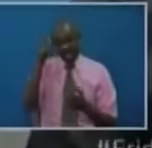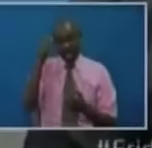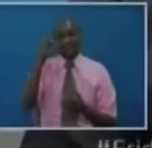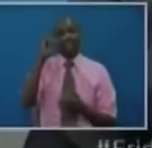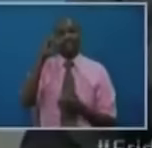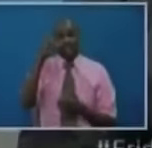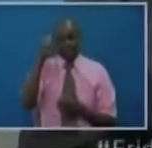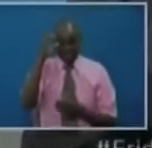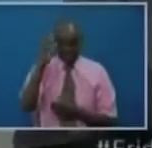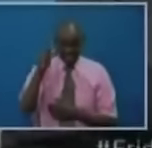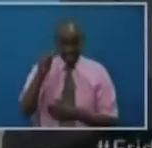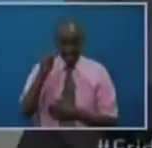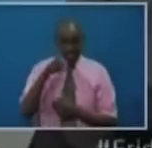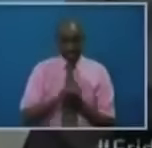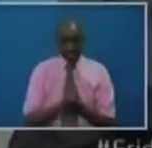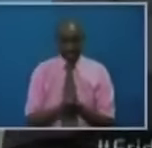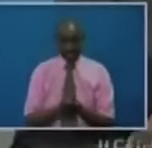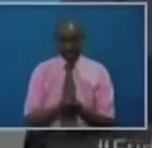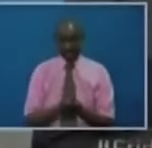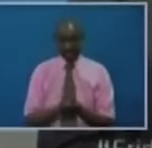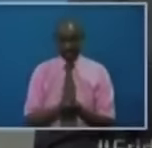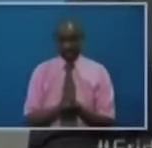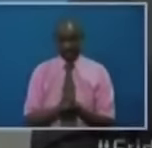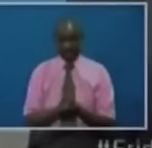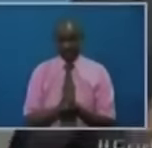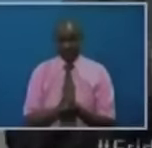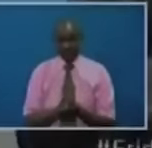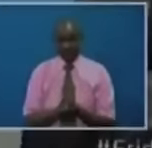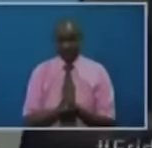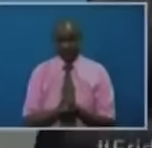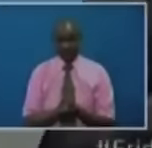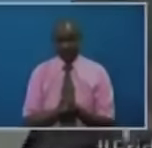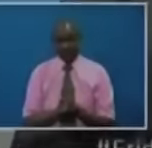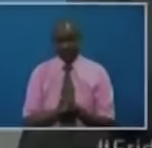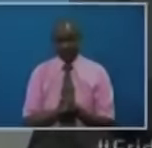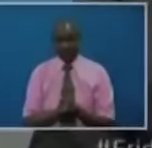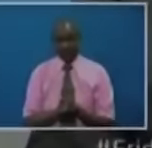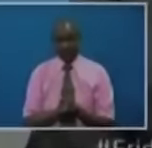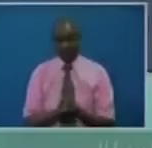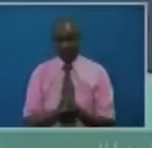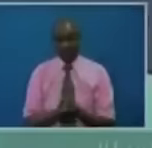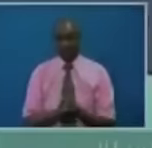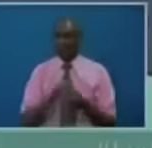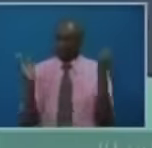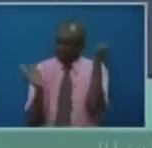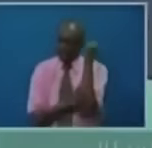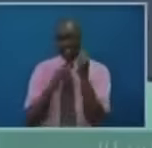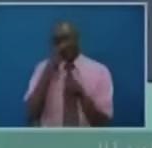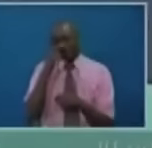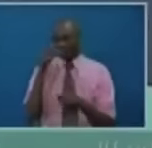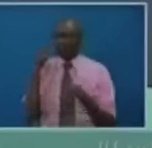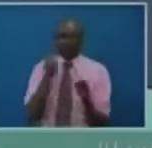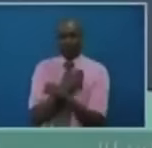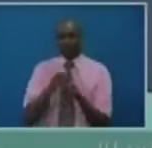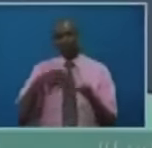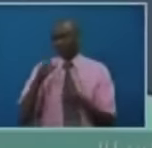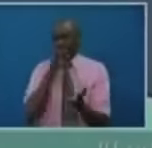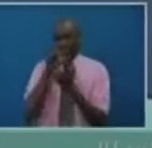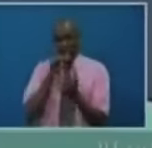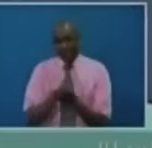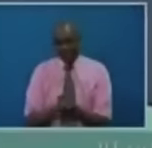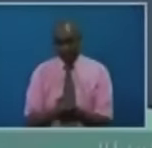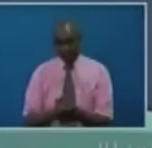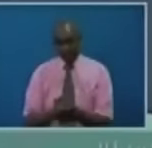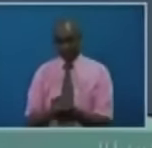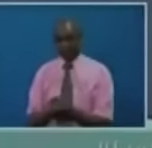He impressed Jasmine. So I just switched Jasmine to Jasmine. Okay. You see how bad it was? That was horrible. Very horrible. I'm still trying to